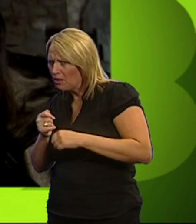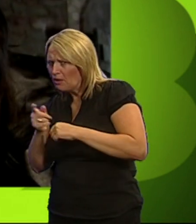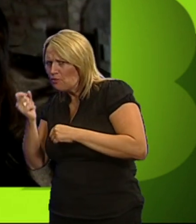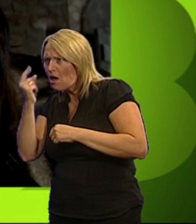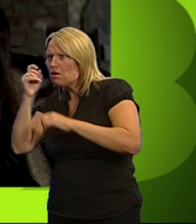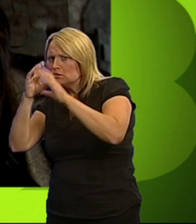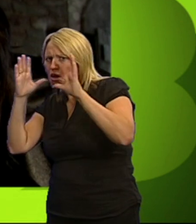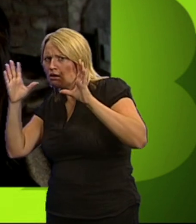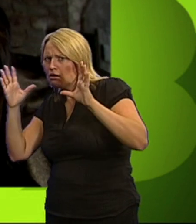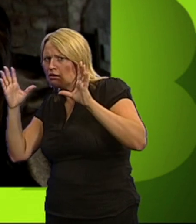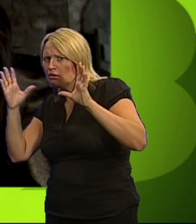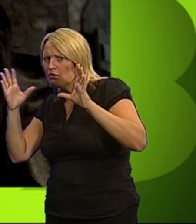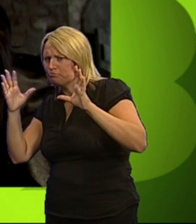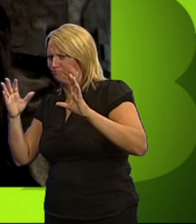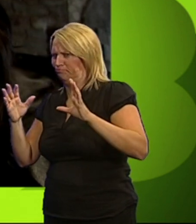Whatever gave you that idea?